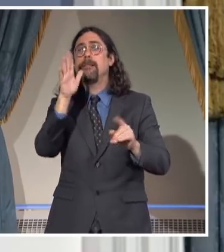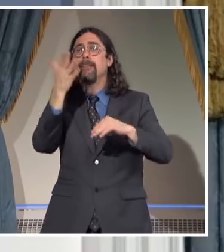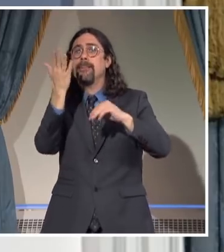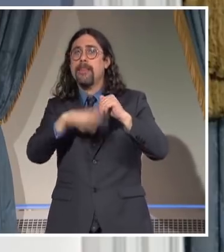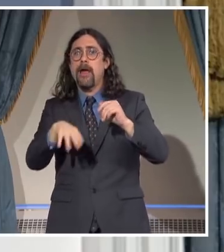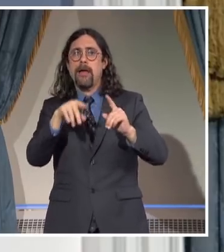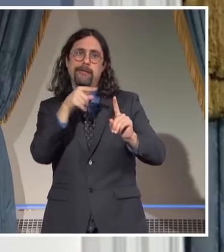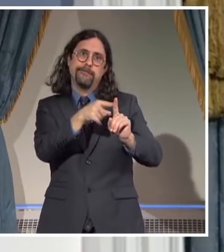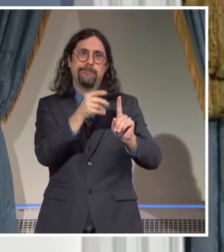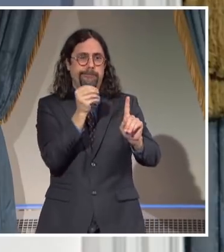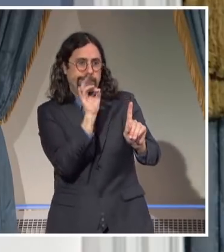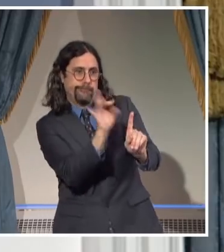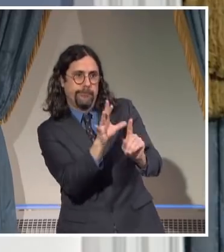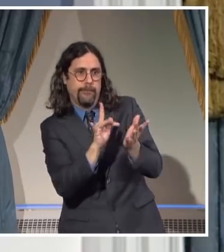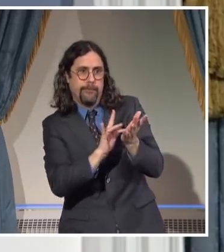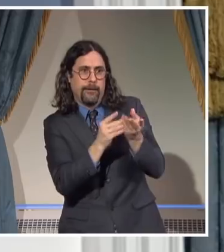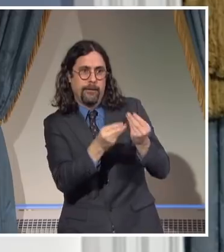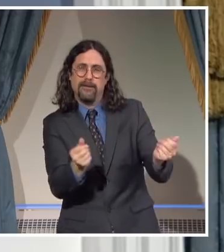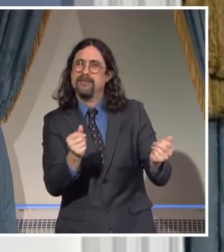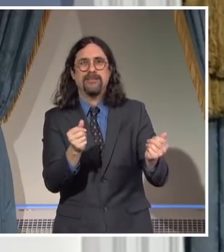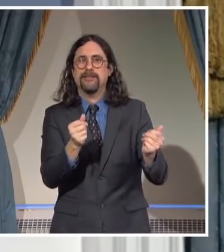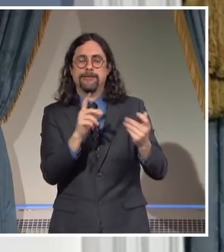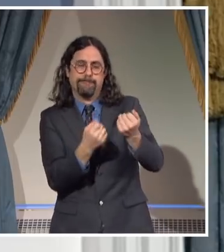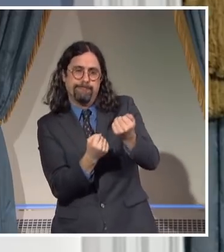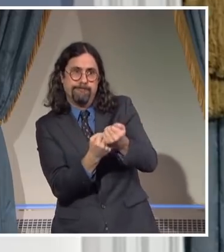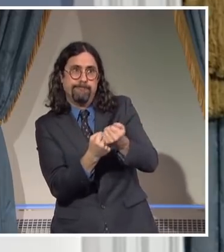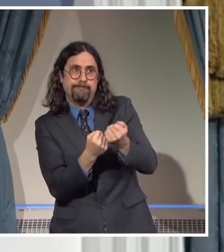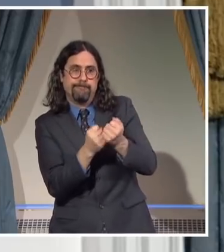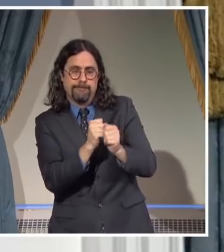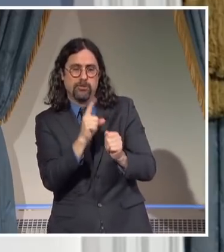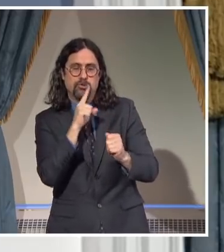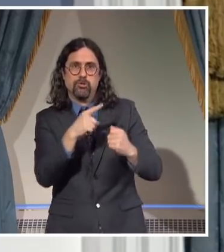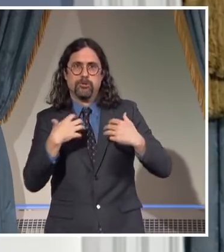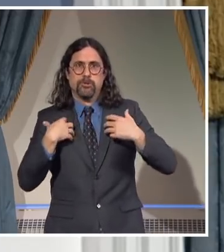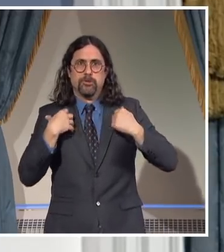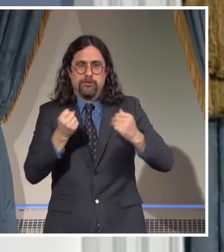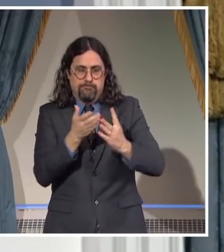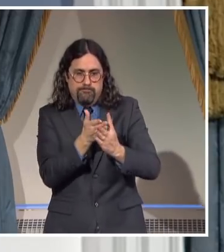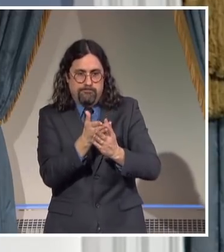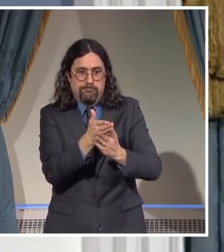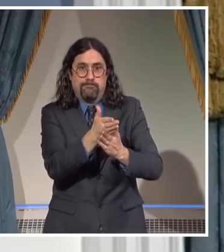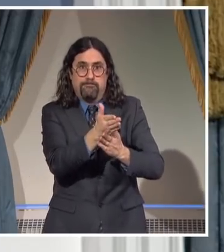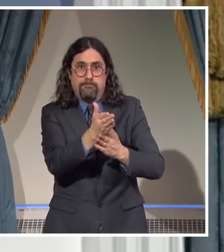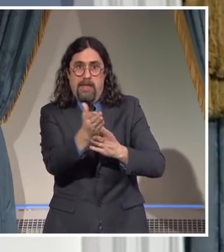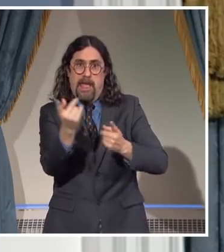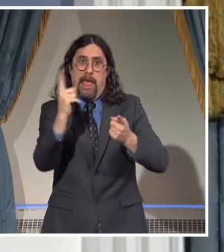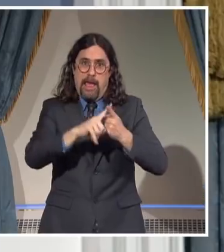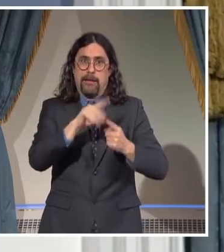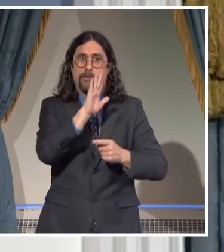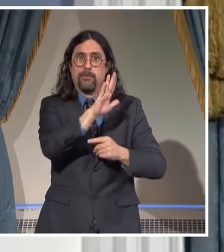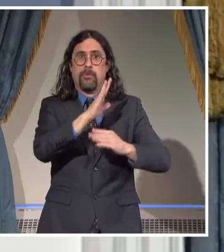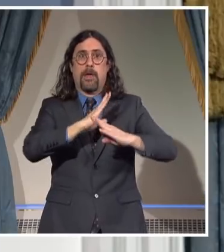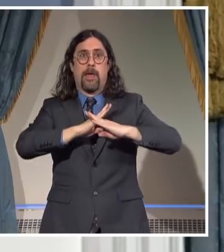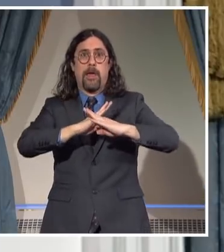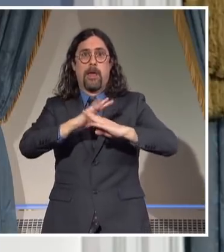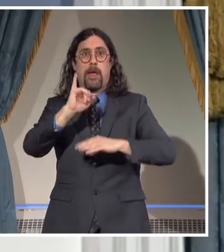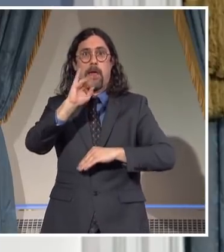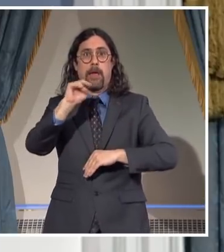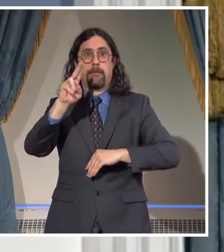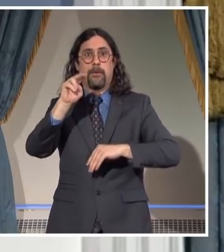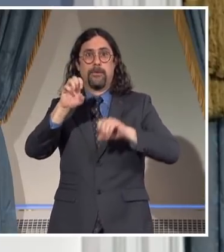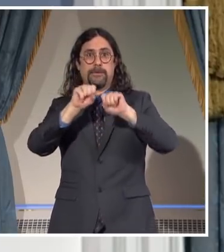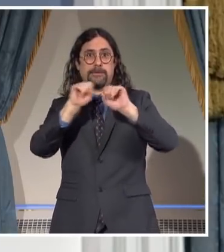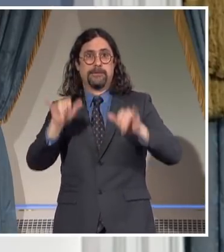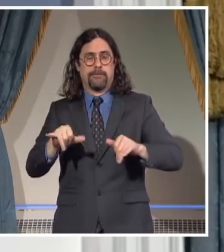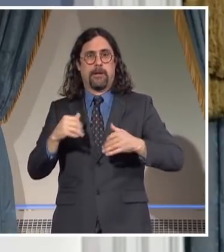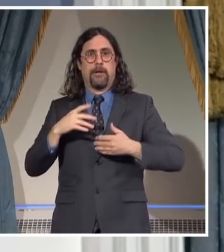is always extremely difficult for doctors and nurses. We seek not only to provide all of the